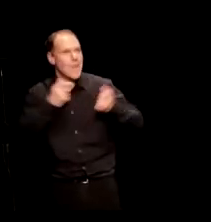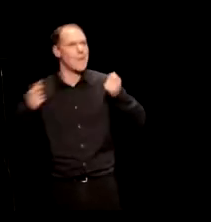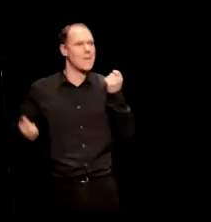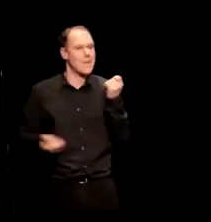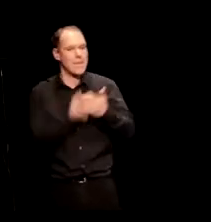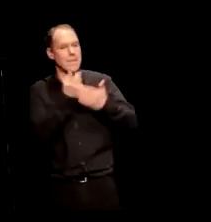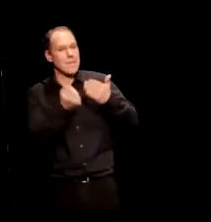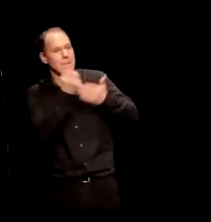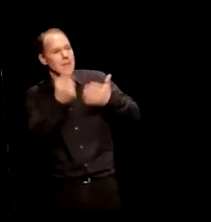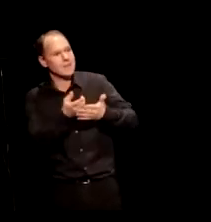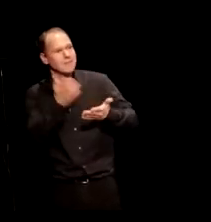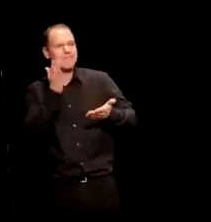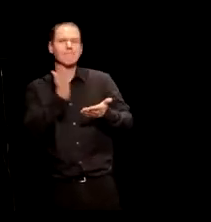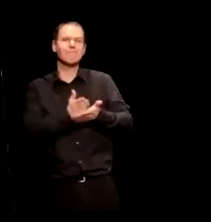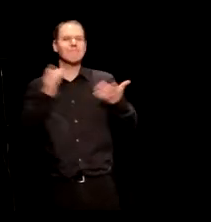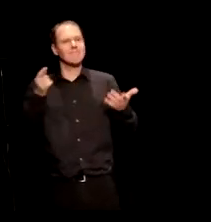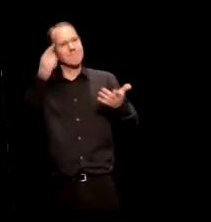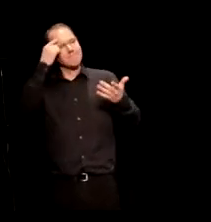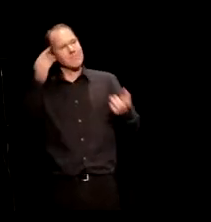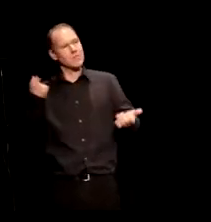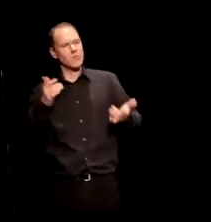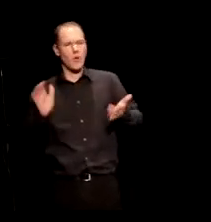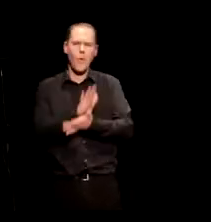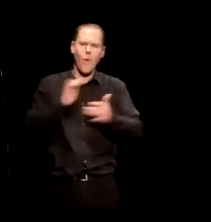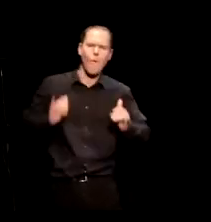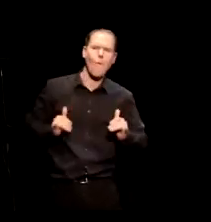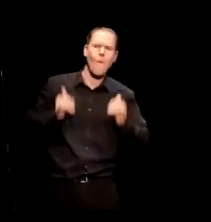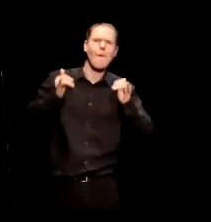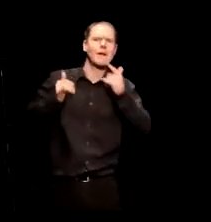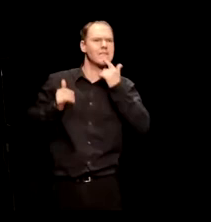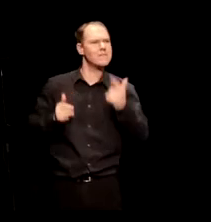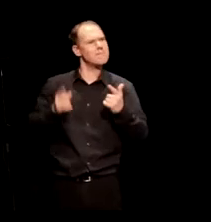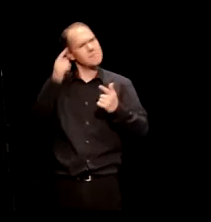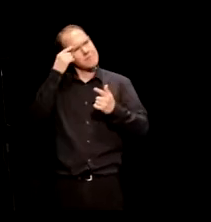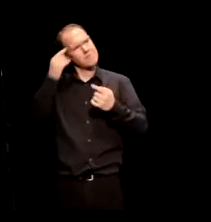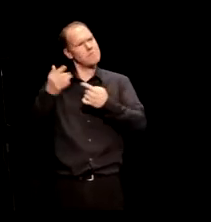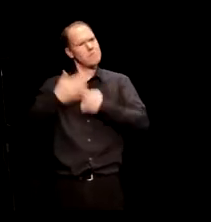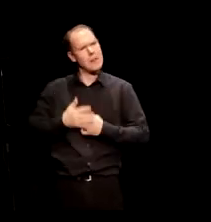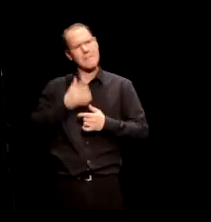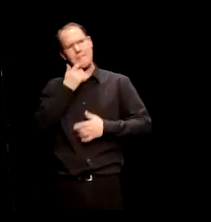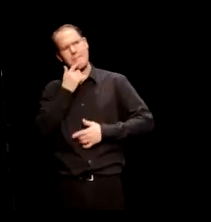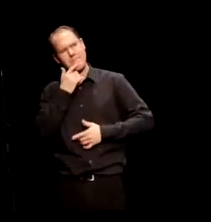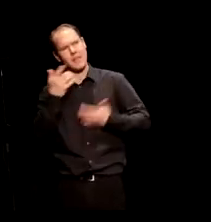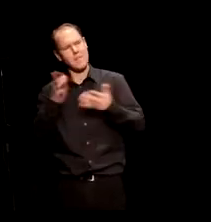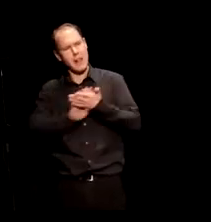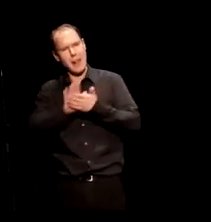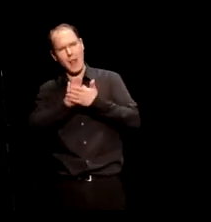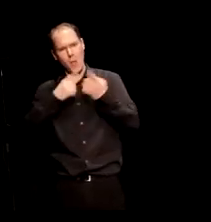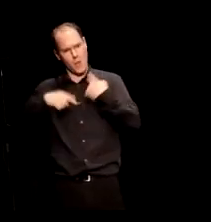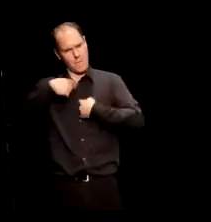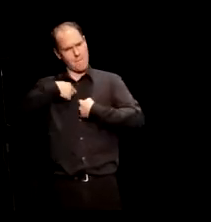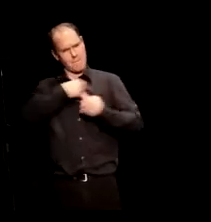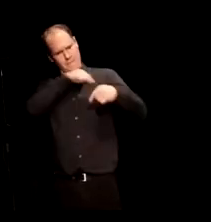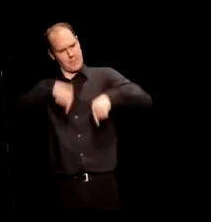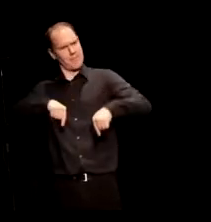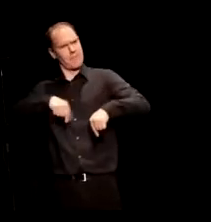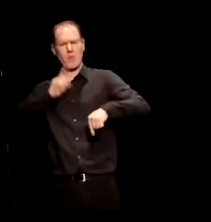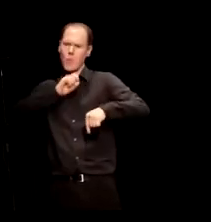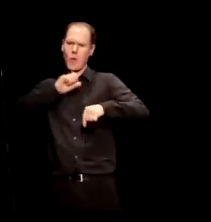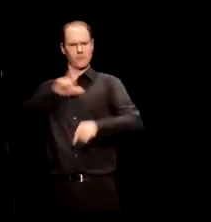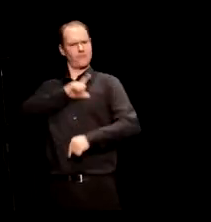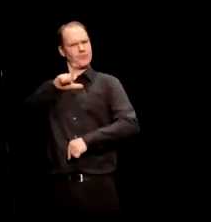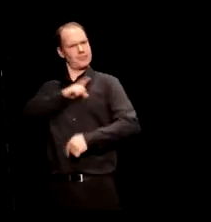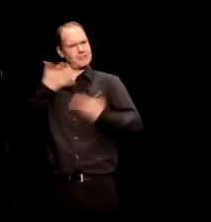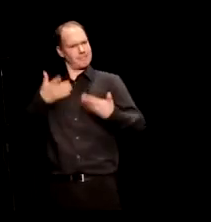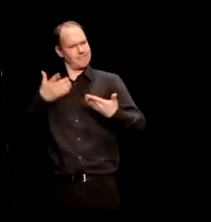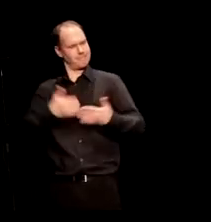humorosities, quintessence of brevity rather than prolix verbosity will best accomplish the purpose for which I appear here this